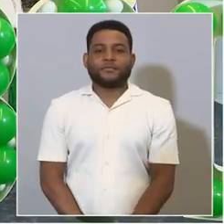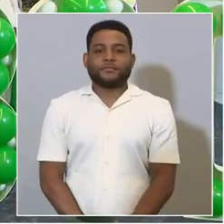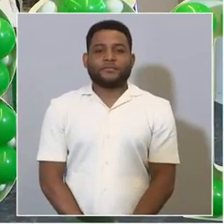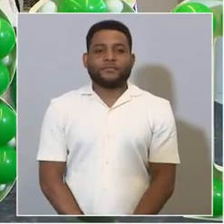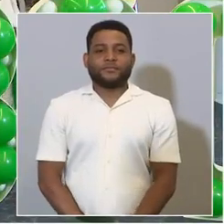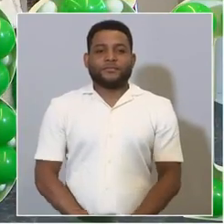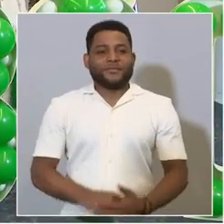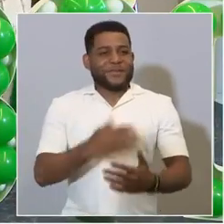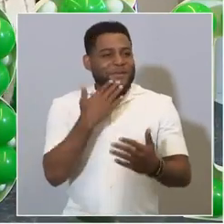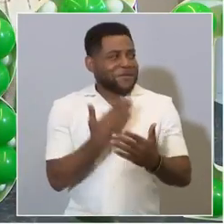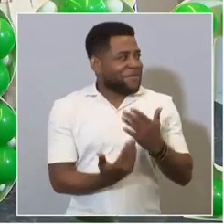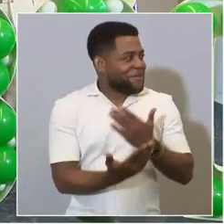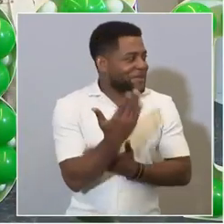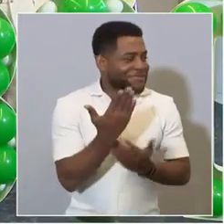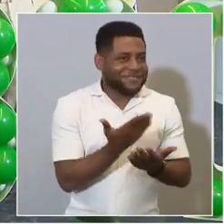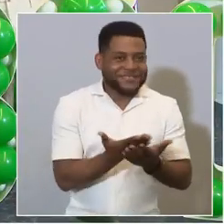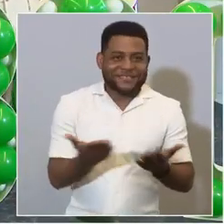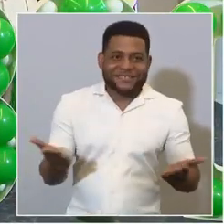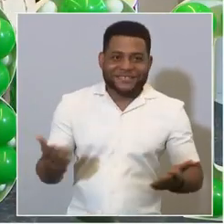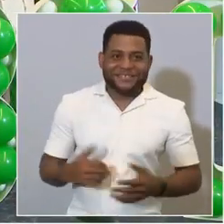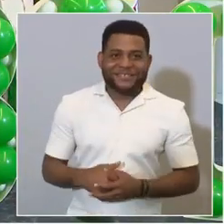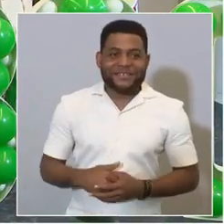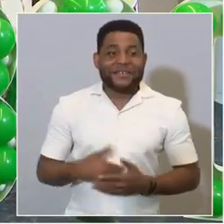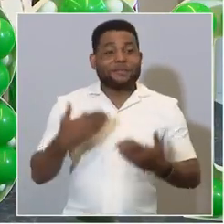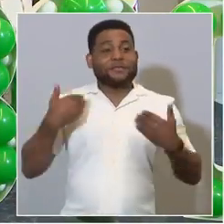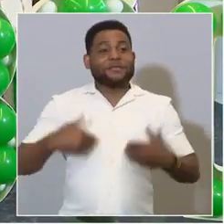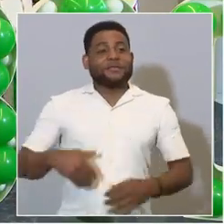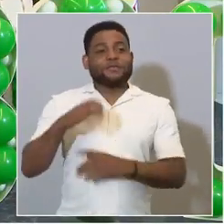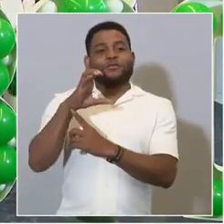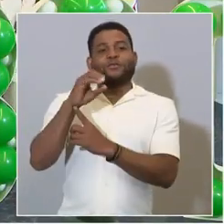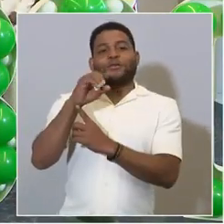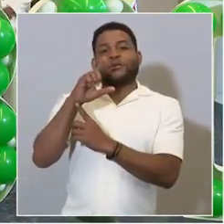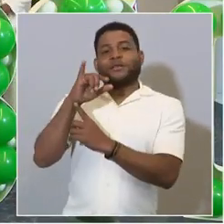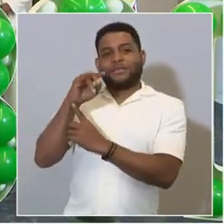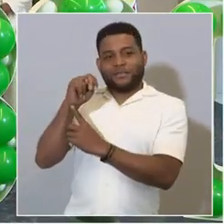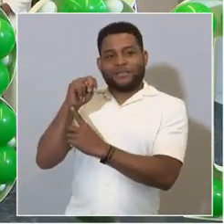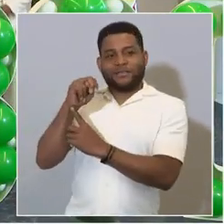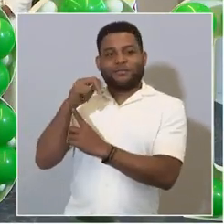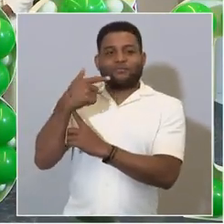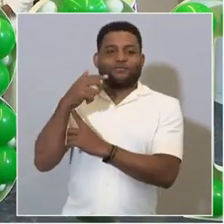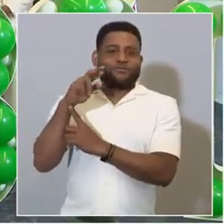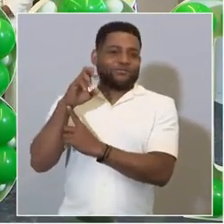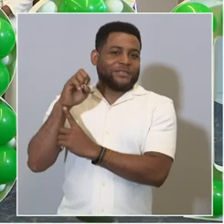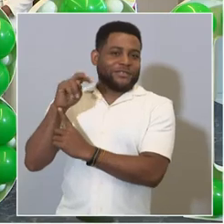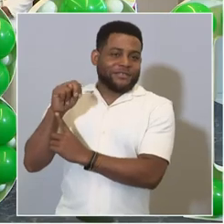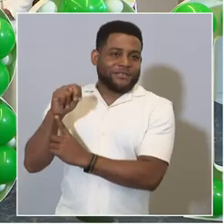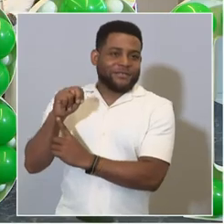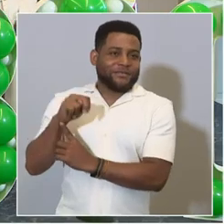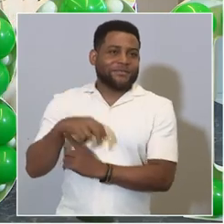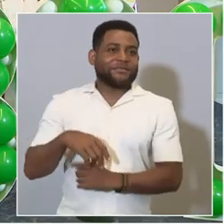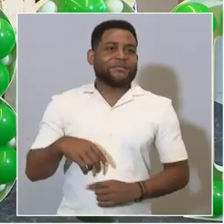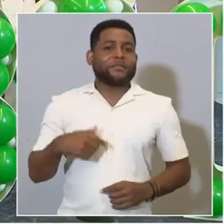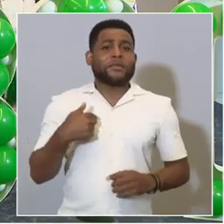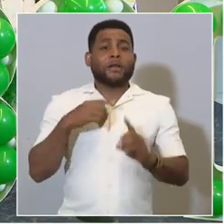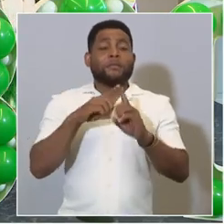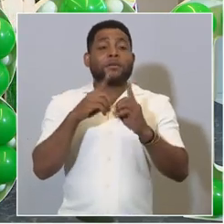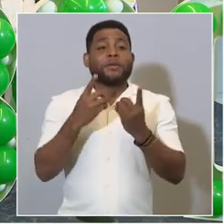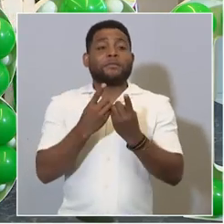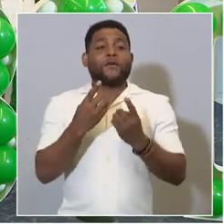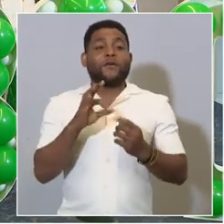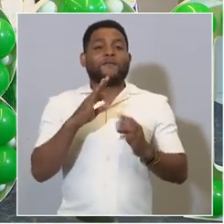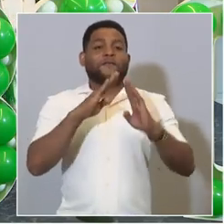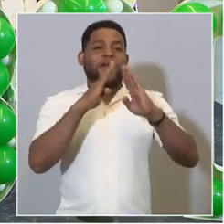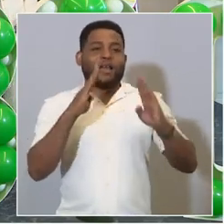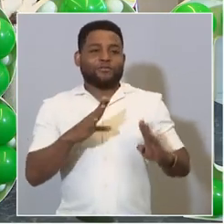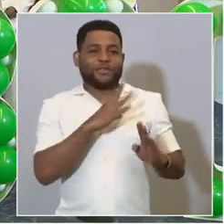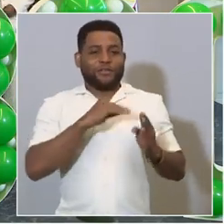Good morning, everyone. I'm Colleen Green, Director of the DC Department of Housing and Community Development. Welcome to